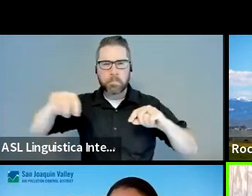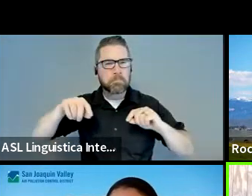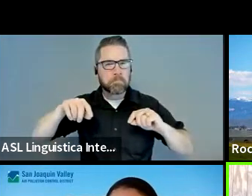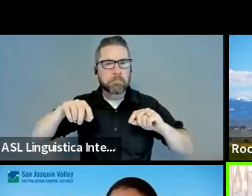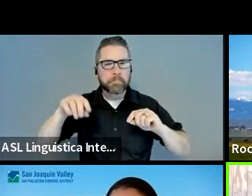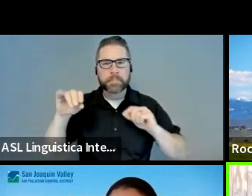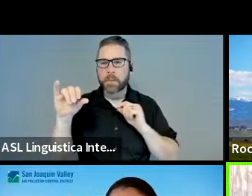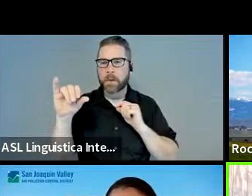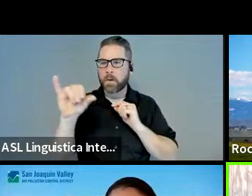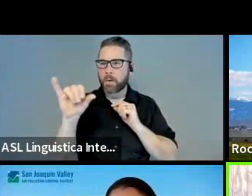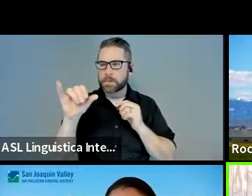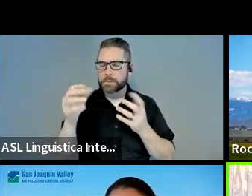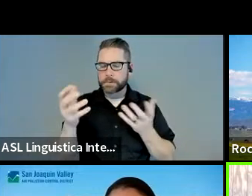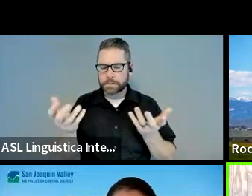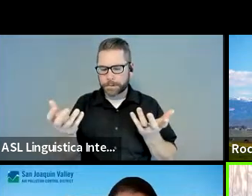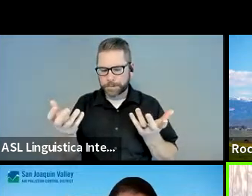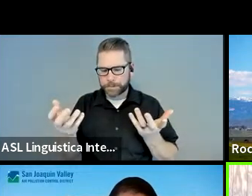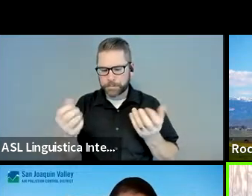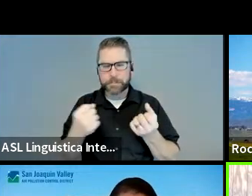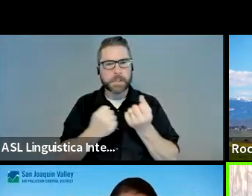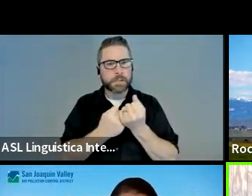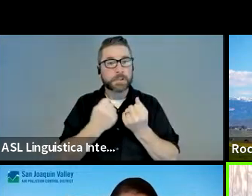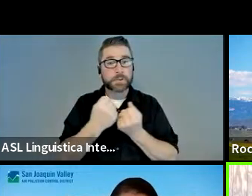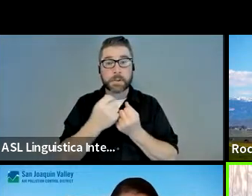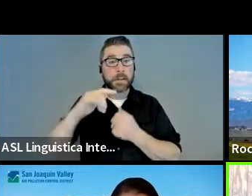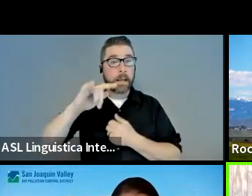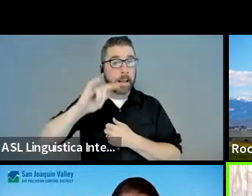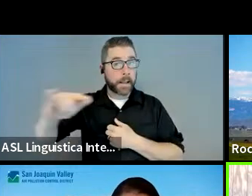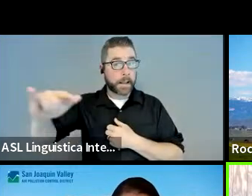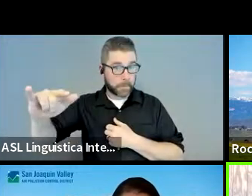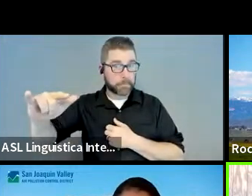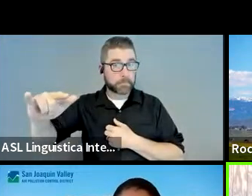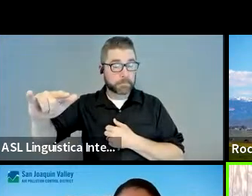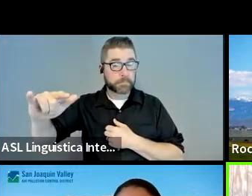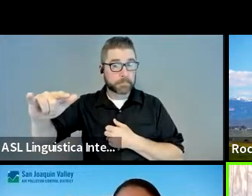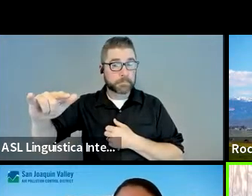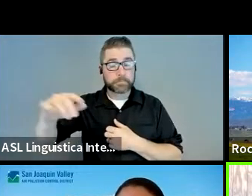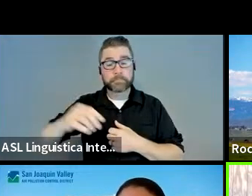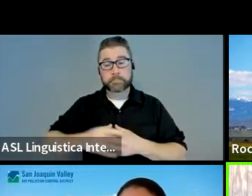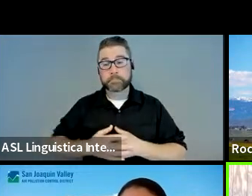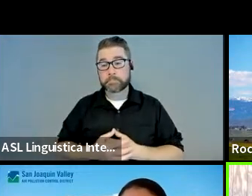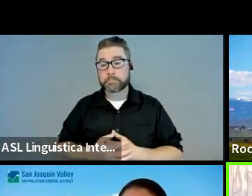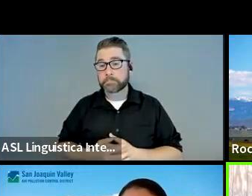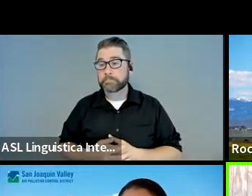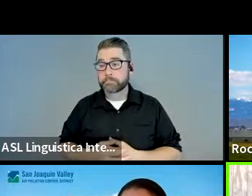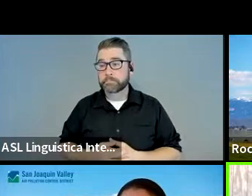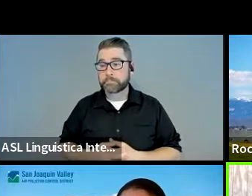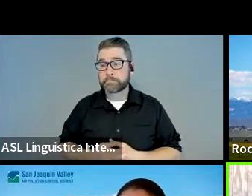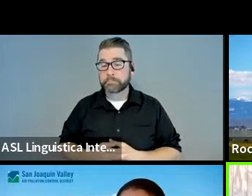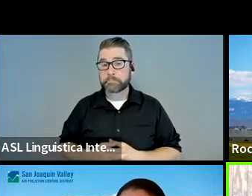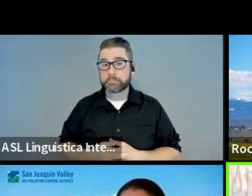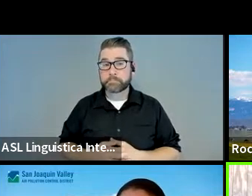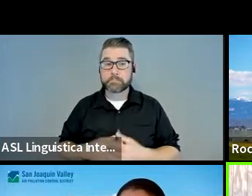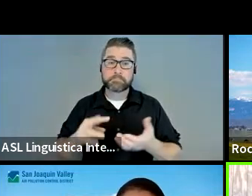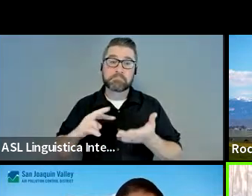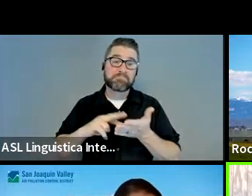the structure of our airport. This brings in